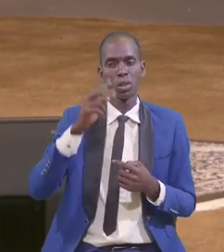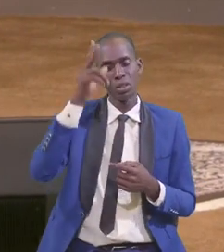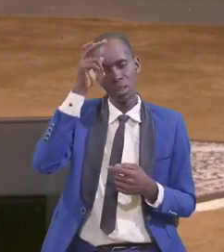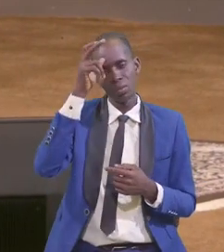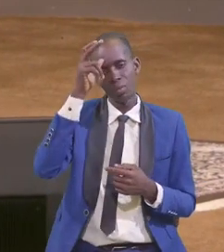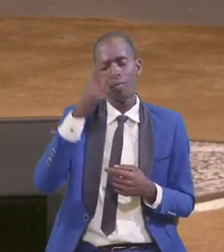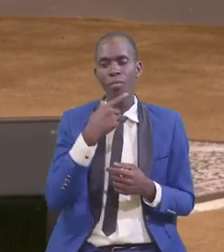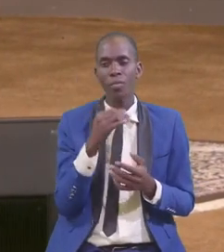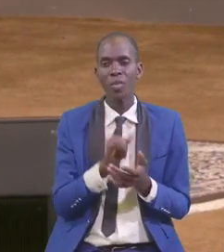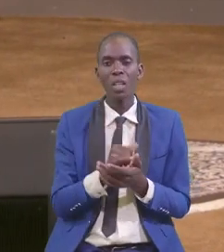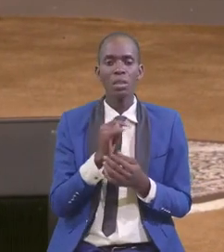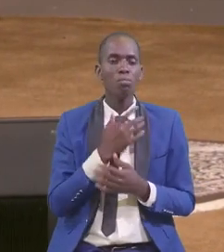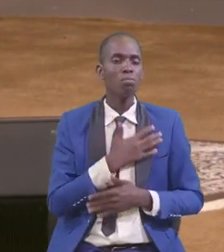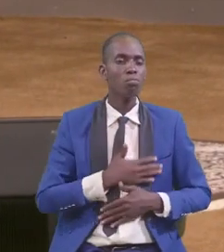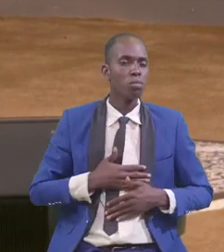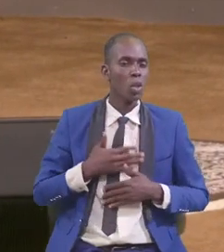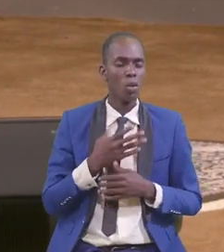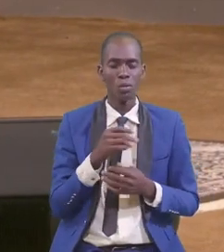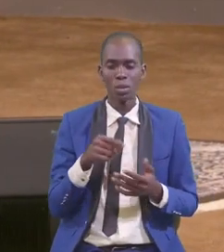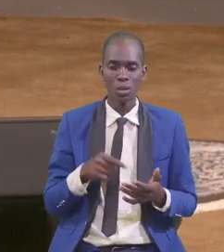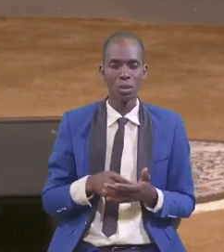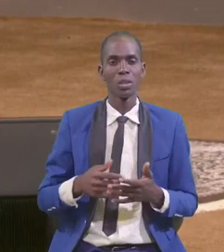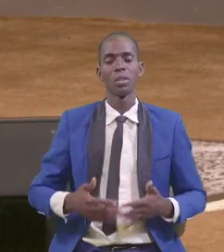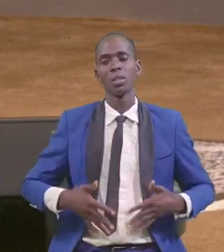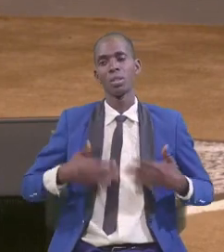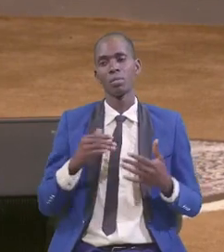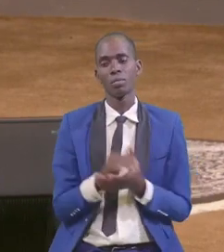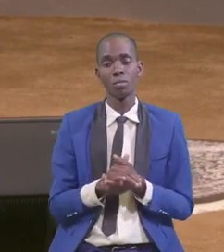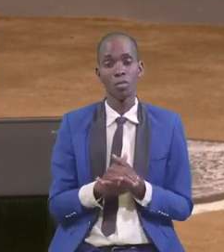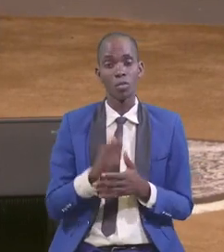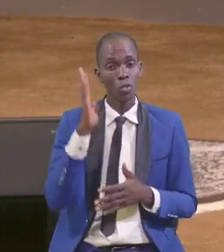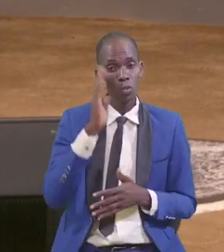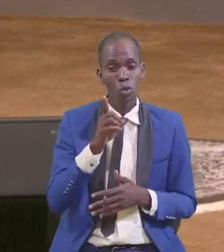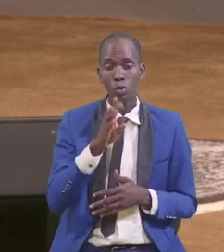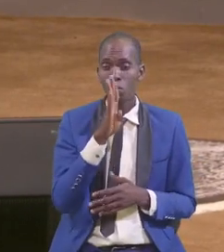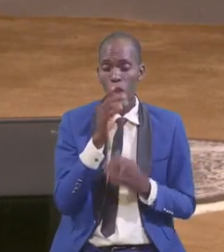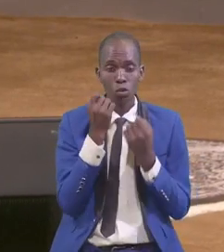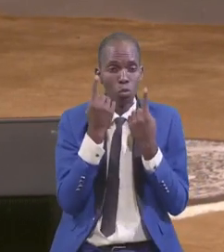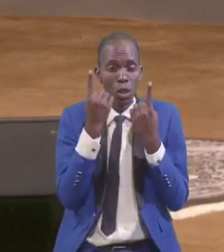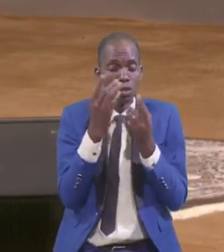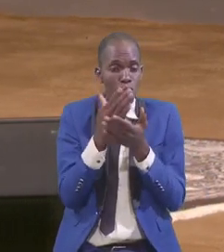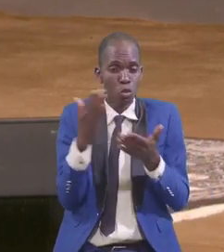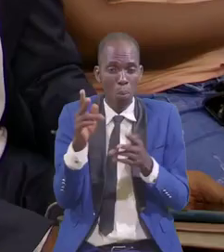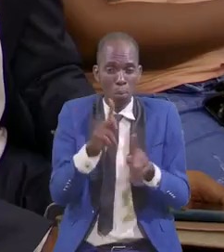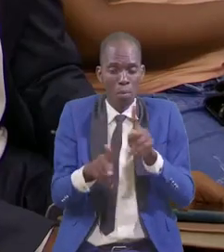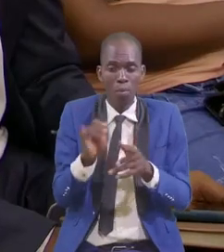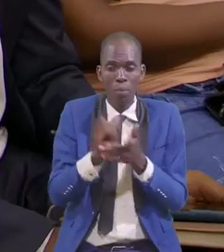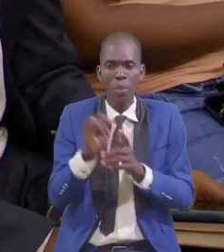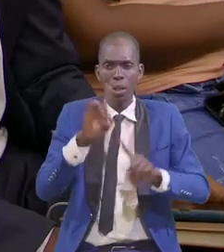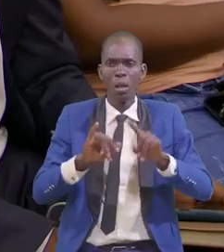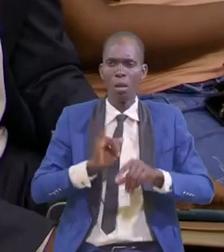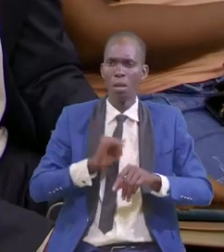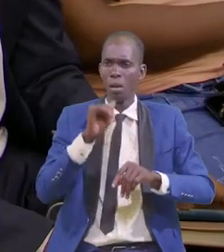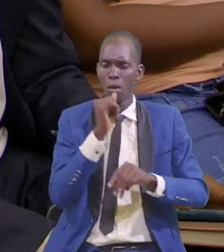this life, pleasures of this life. Would you be surprised? Some people that say they are born again,